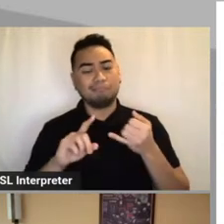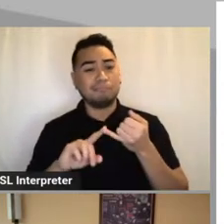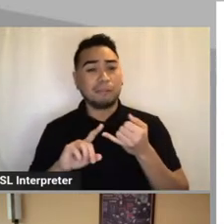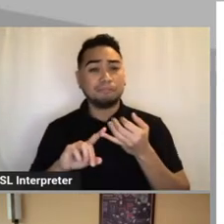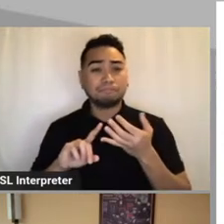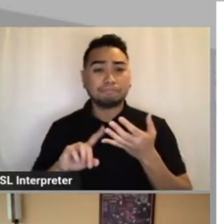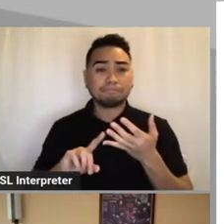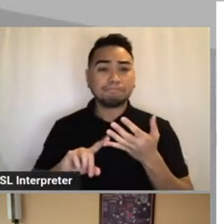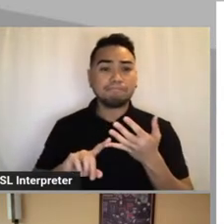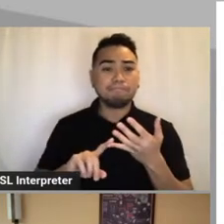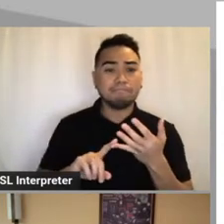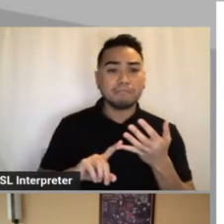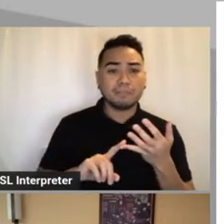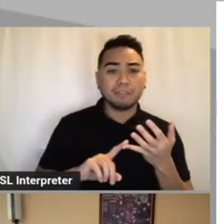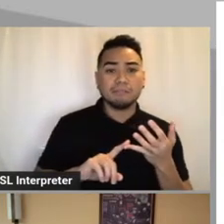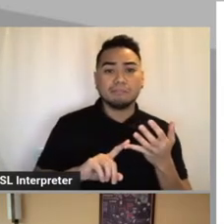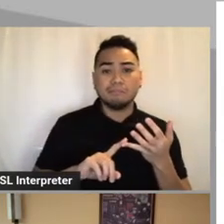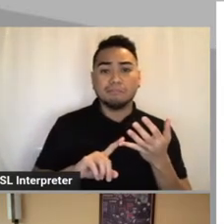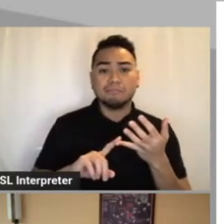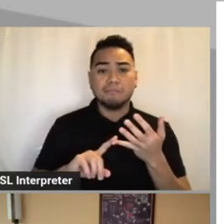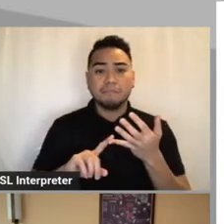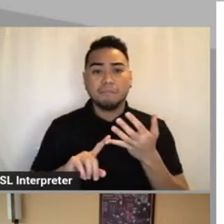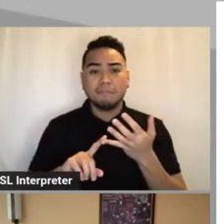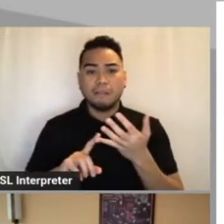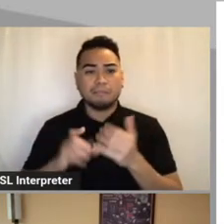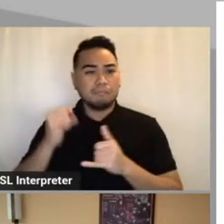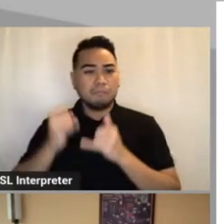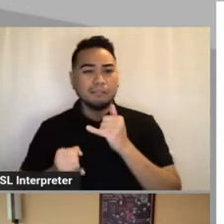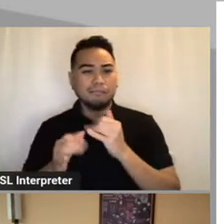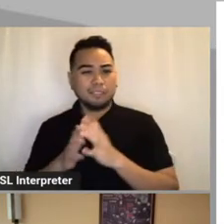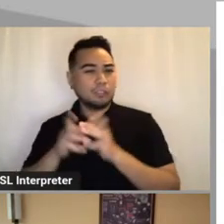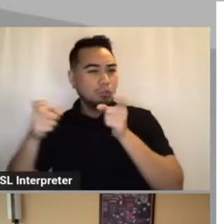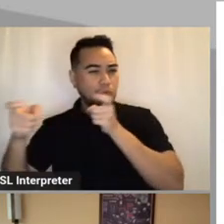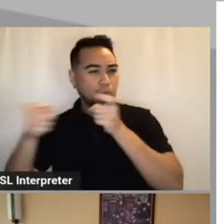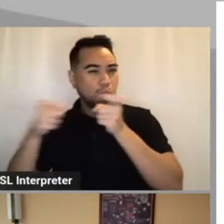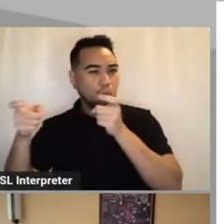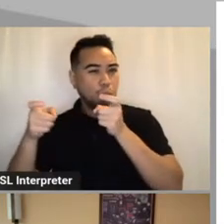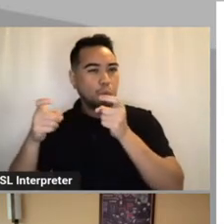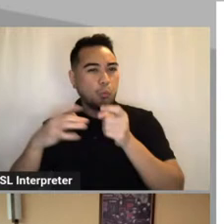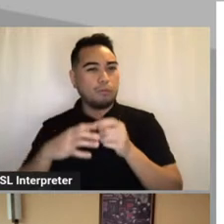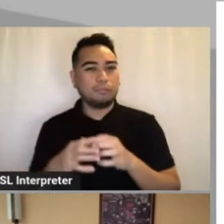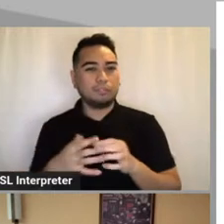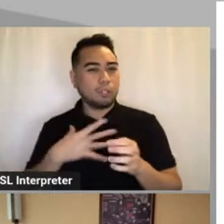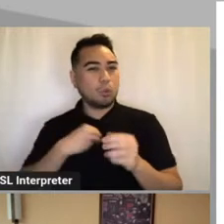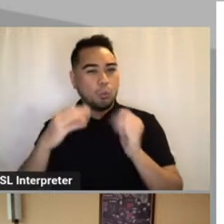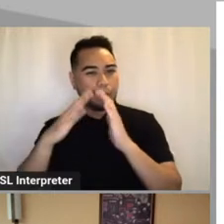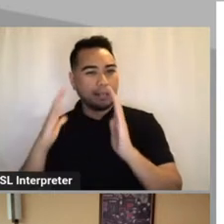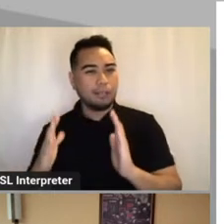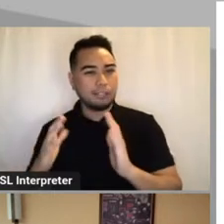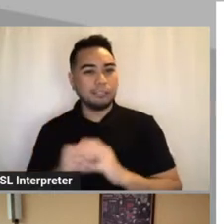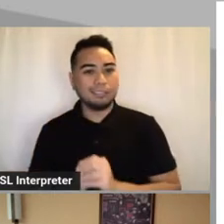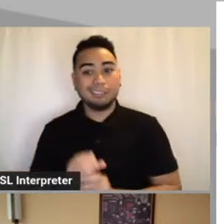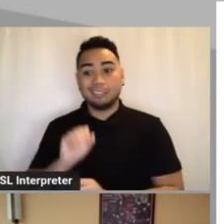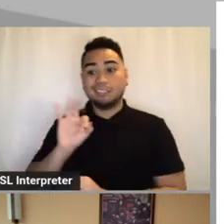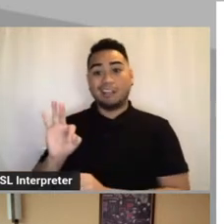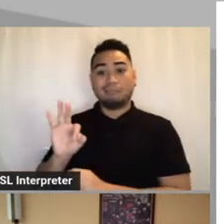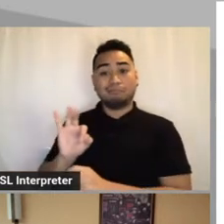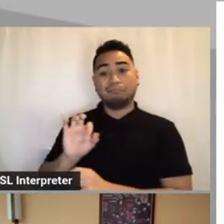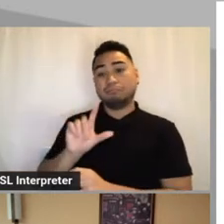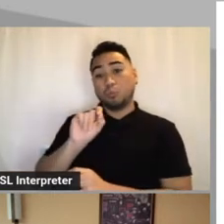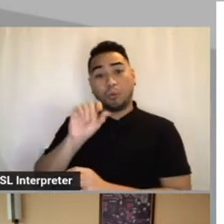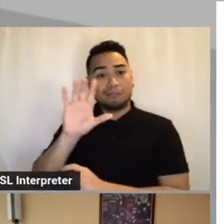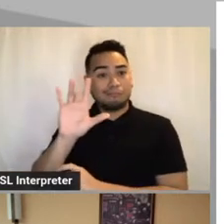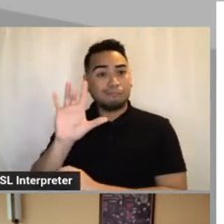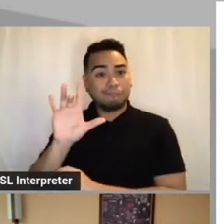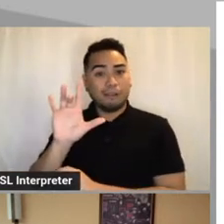if MAGA regains the White House. Now, if they should gain full power in 2025, they will